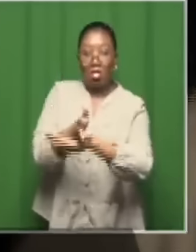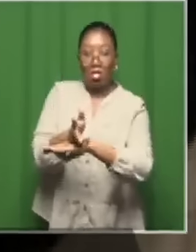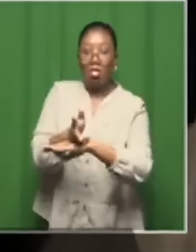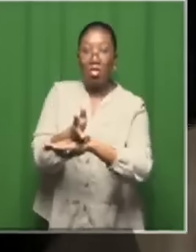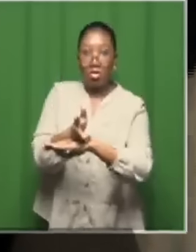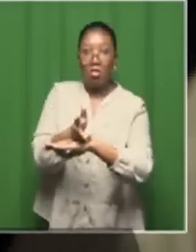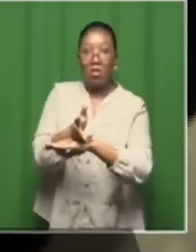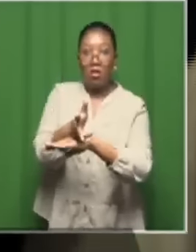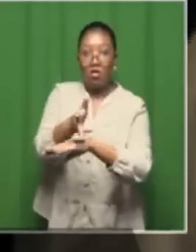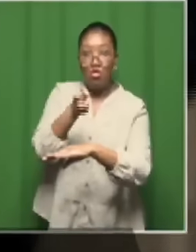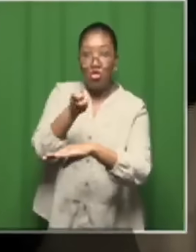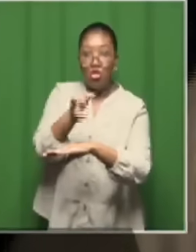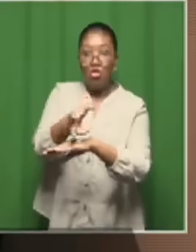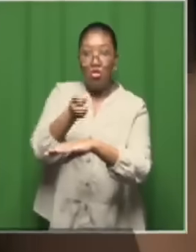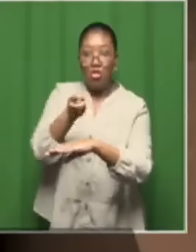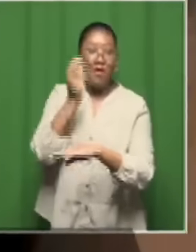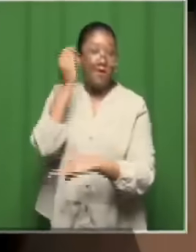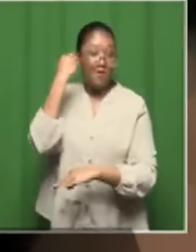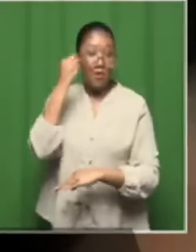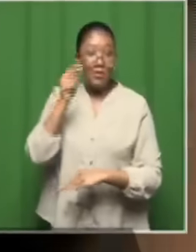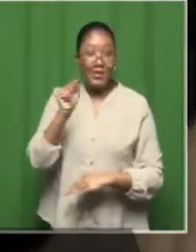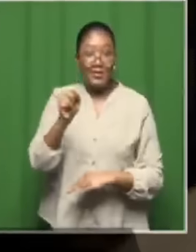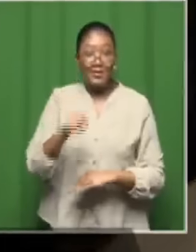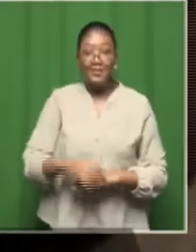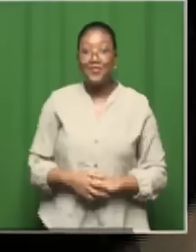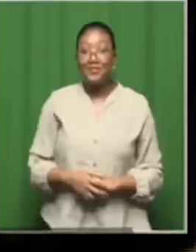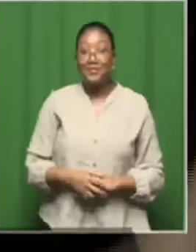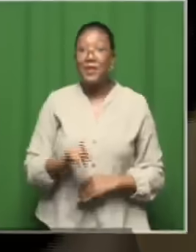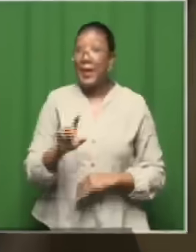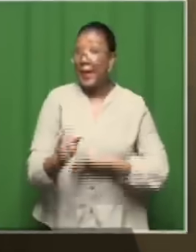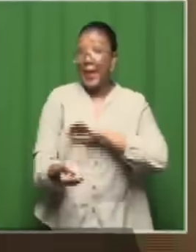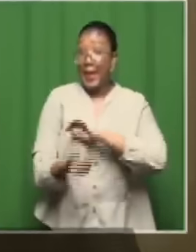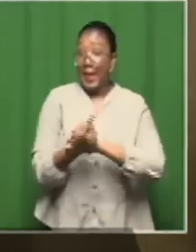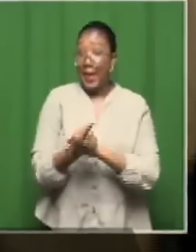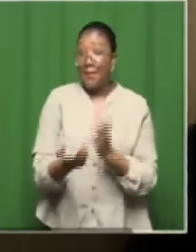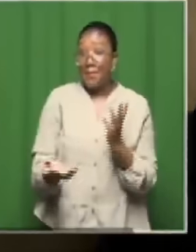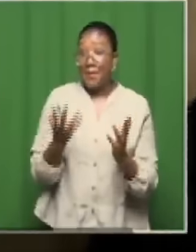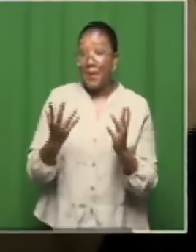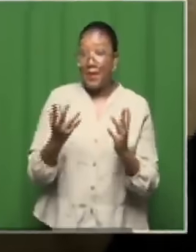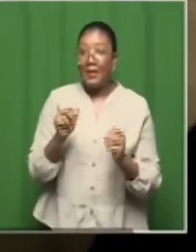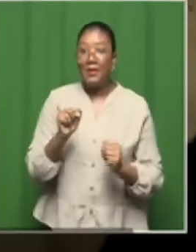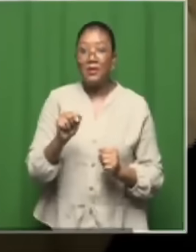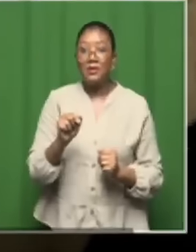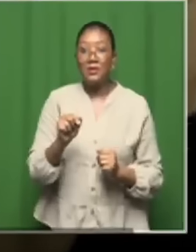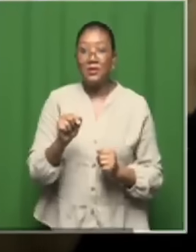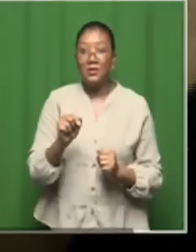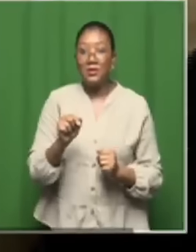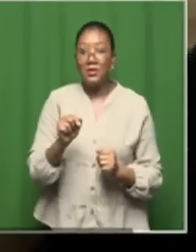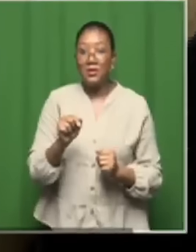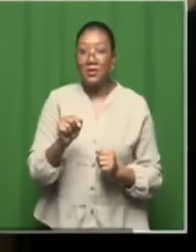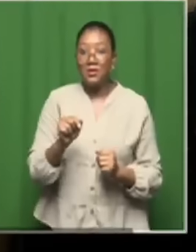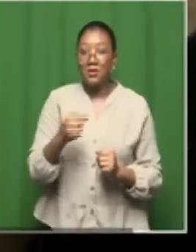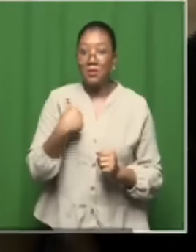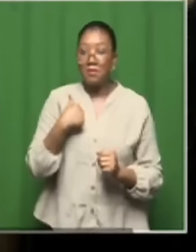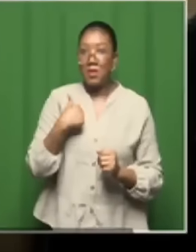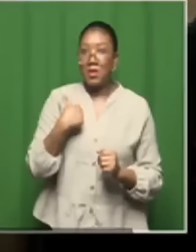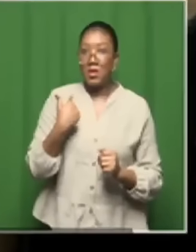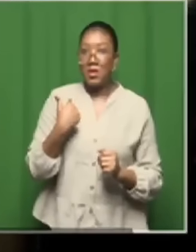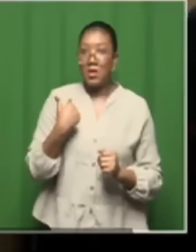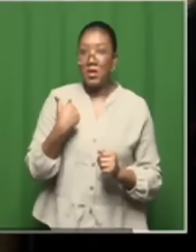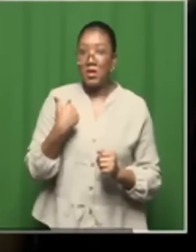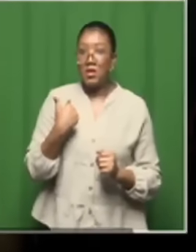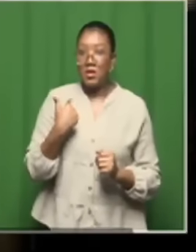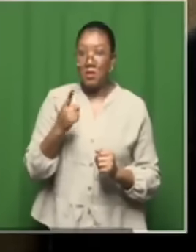happens, there's any discrepancies, this machine will never allow us to go and measure speed